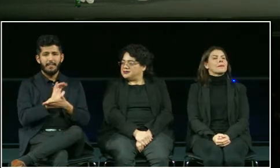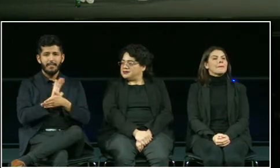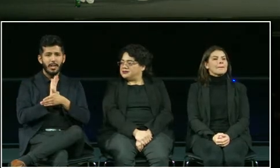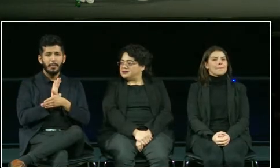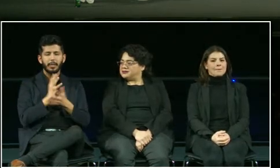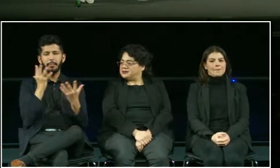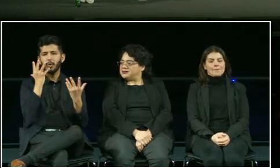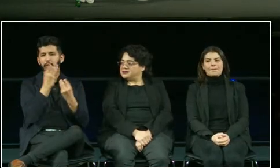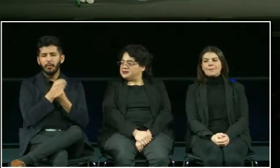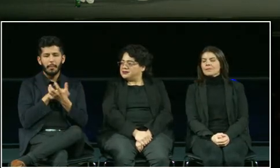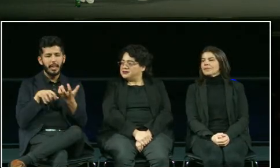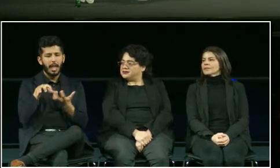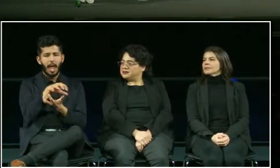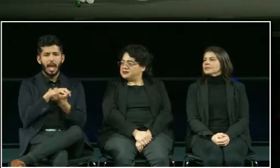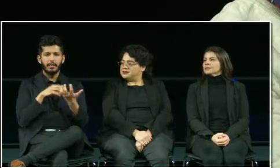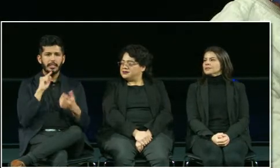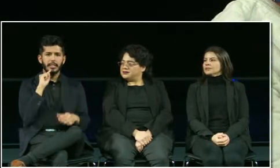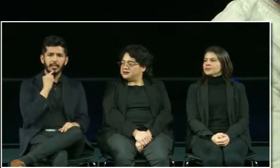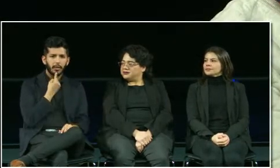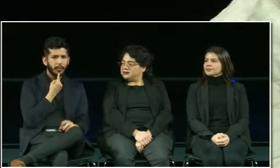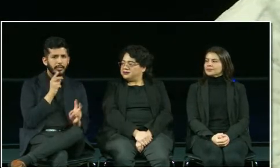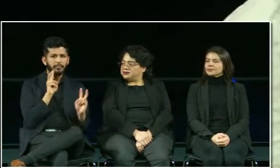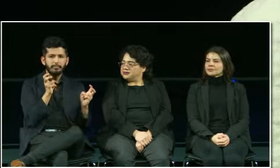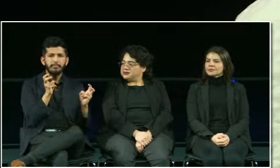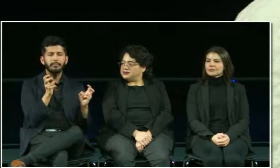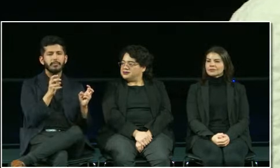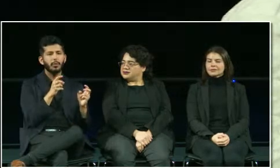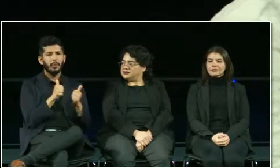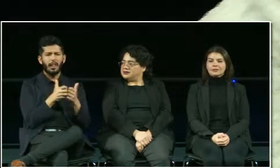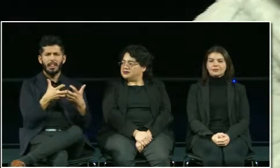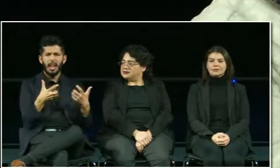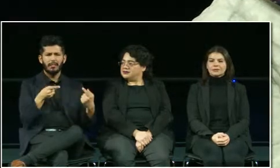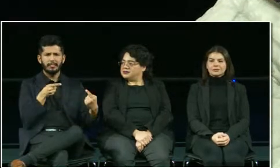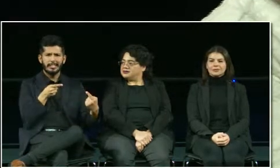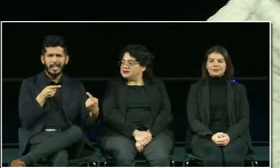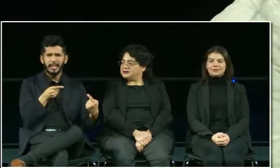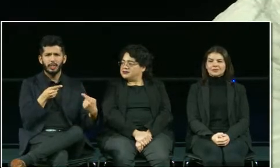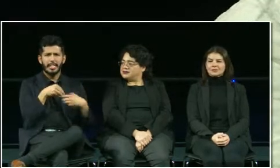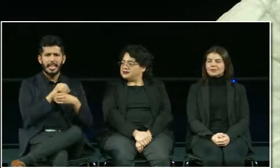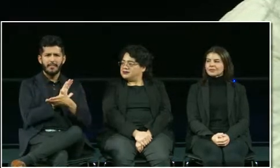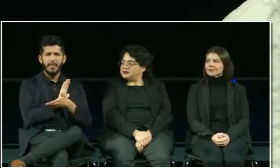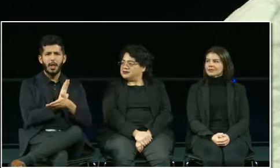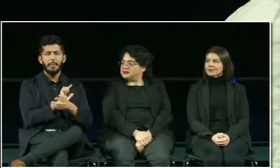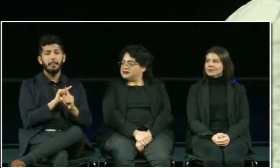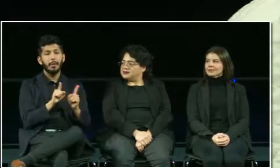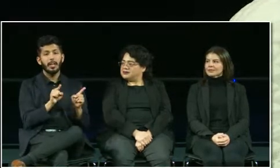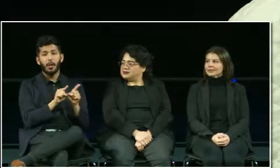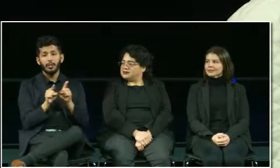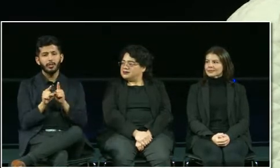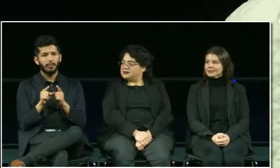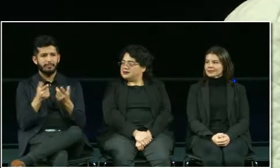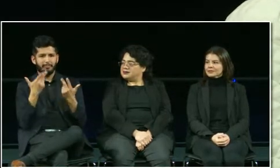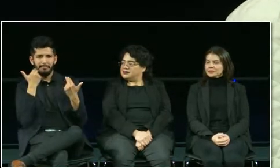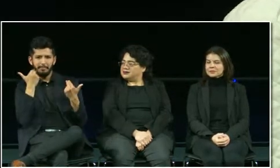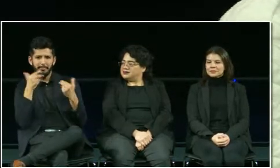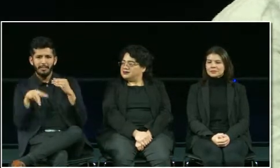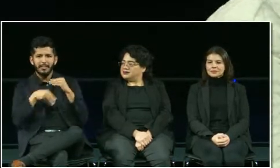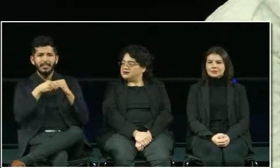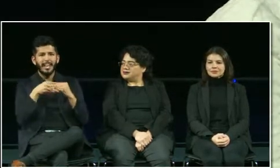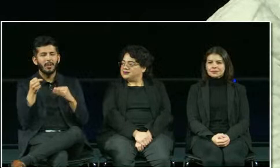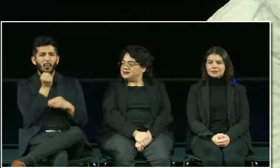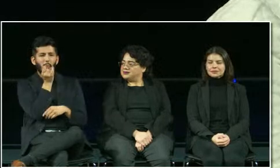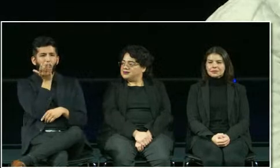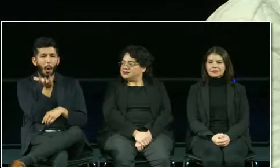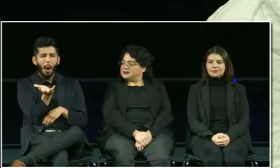beautiful blend of seriousness. There's a lot of tension in the film, but also comedic and warm